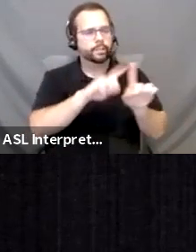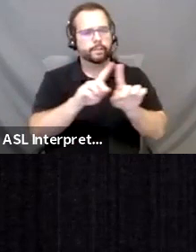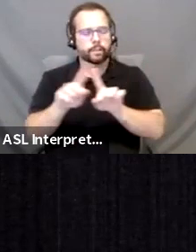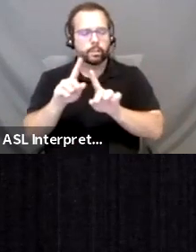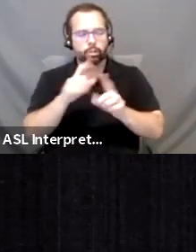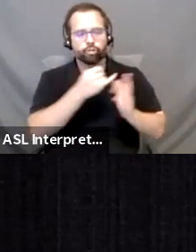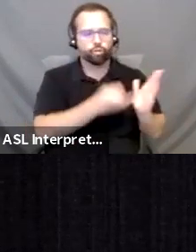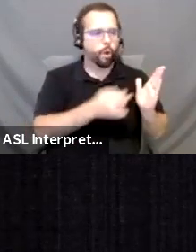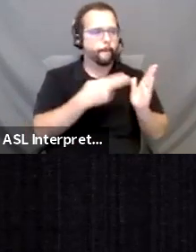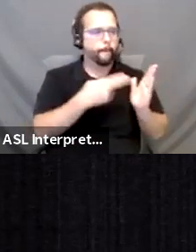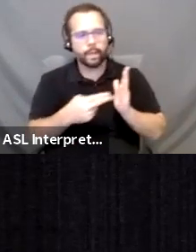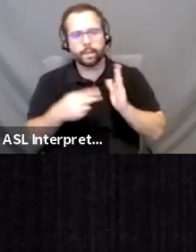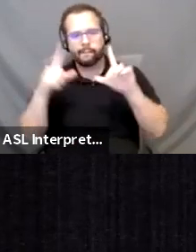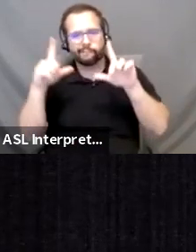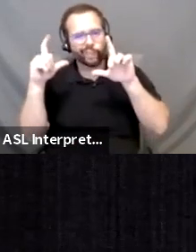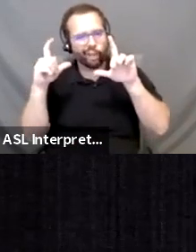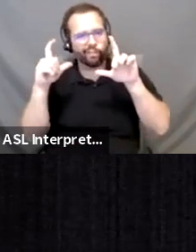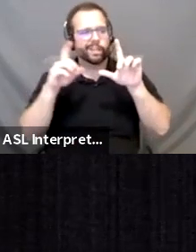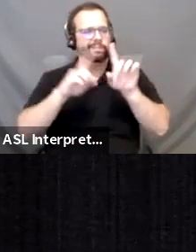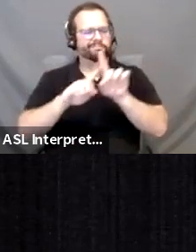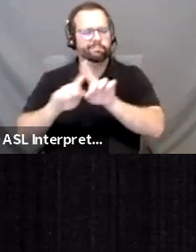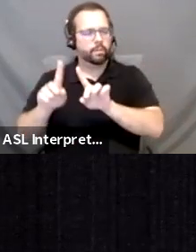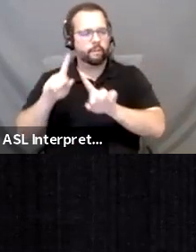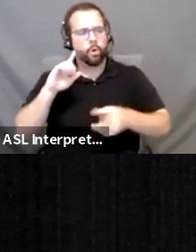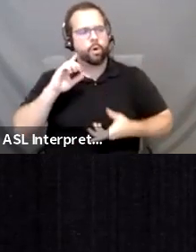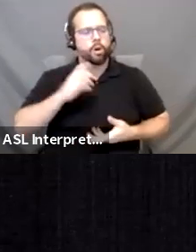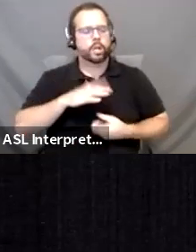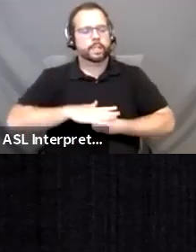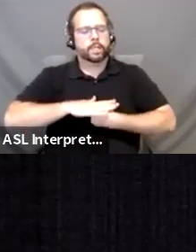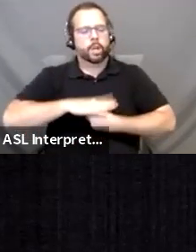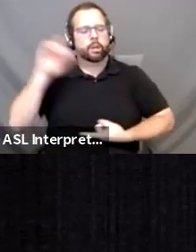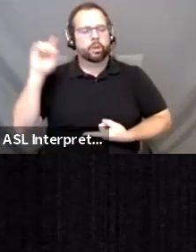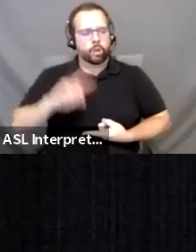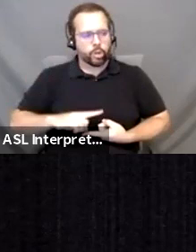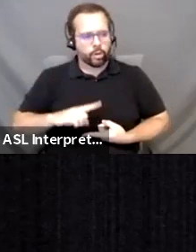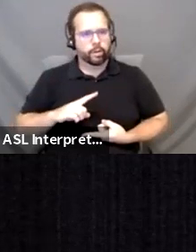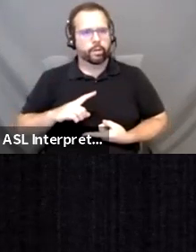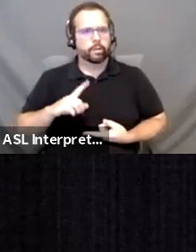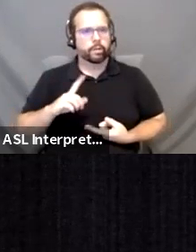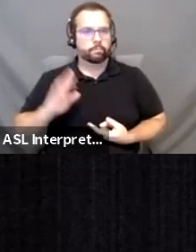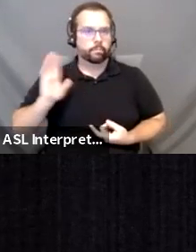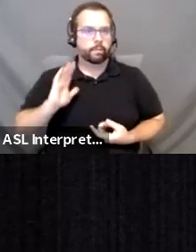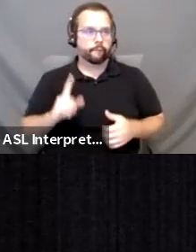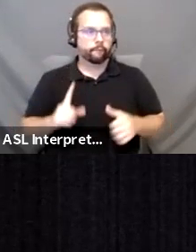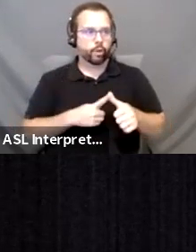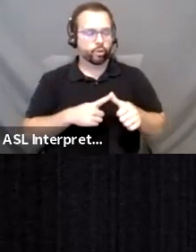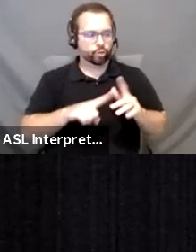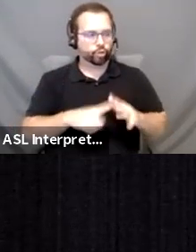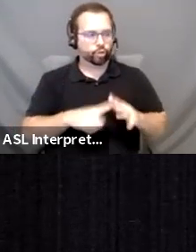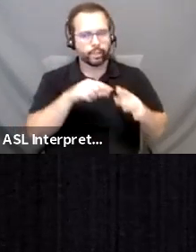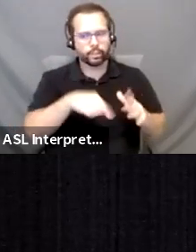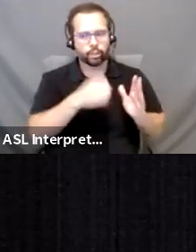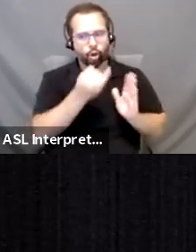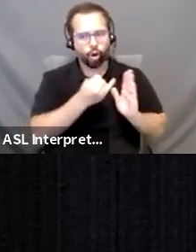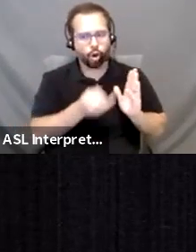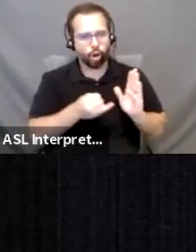or paint or do photography to help decrease stress in my life. And when I first started this art activity,